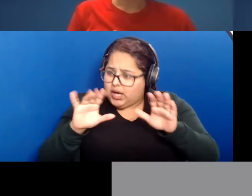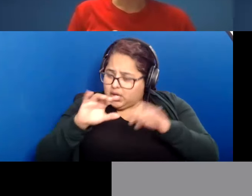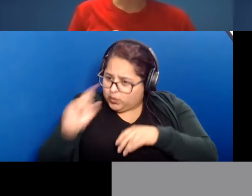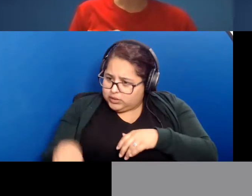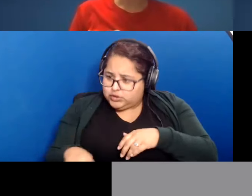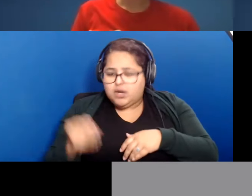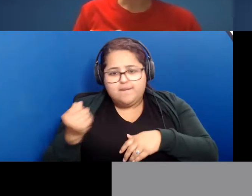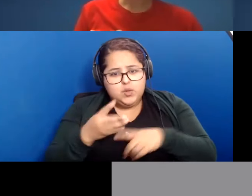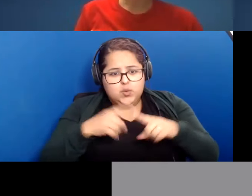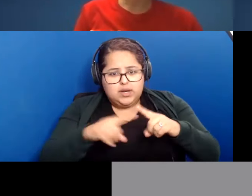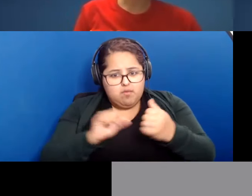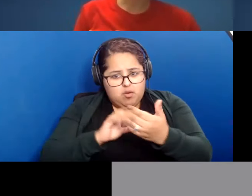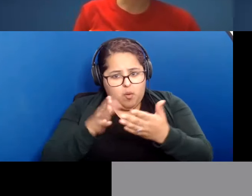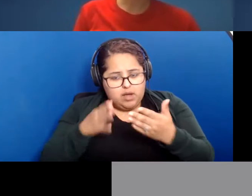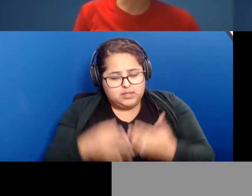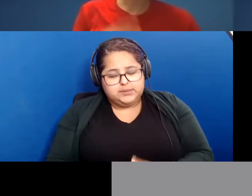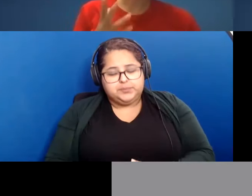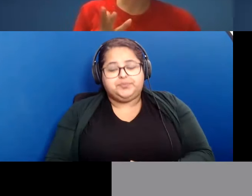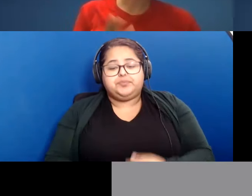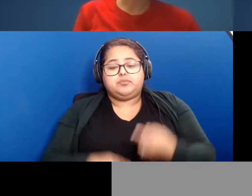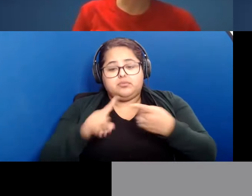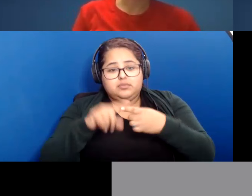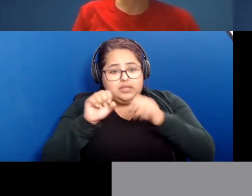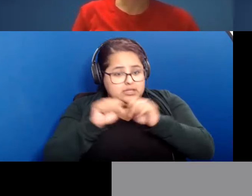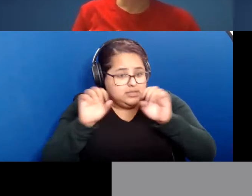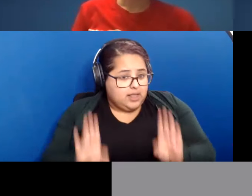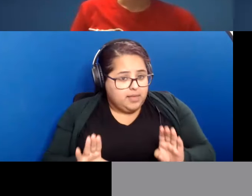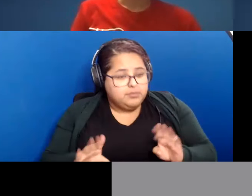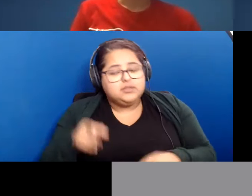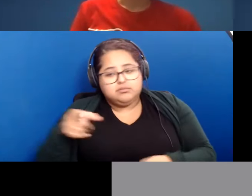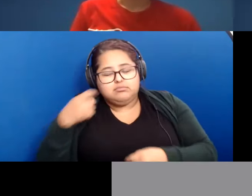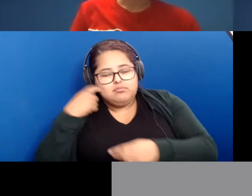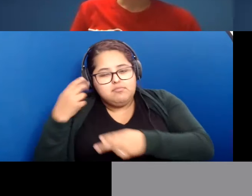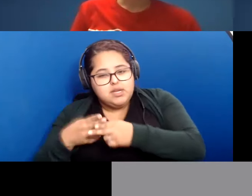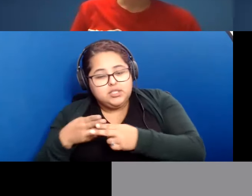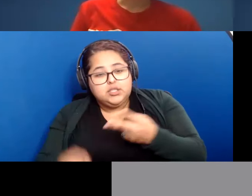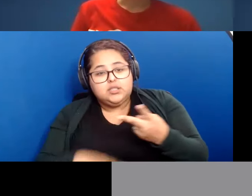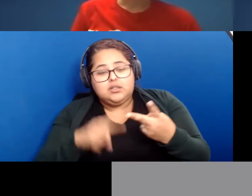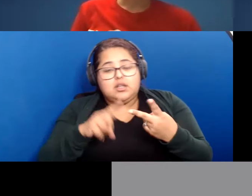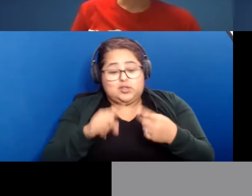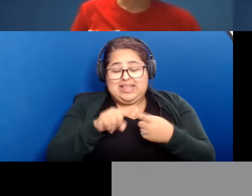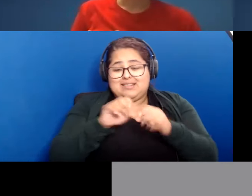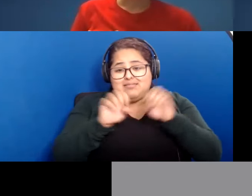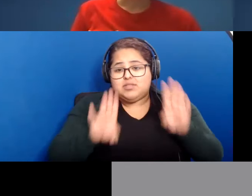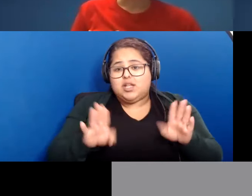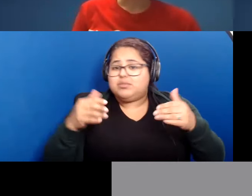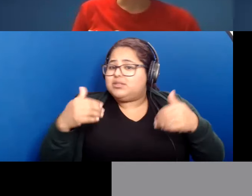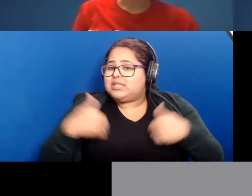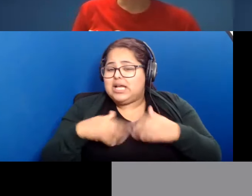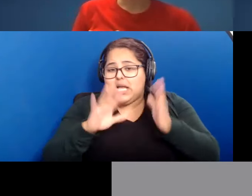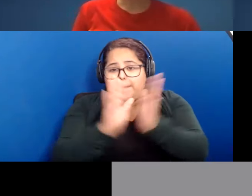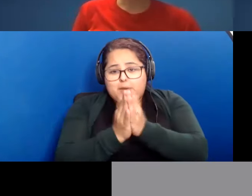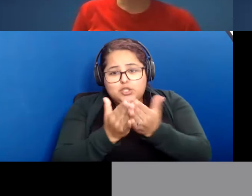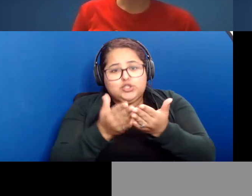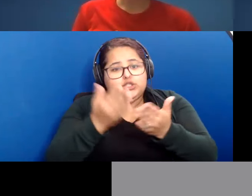different couple ways. Your class syllabus, like Jessica mentioned earlier, your class syllabus will have the books and supplies listed